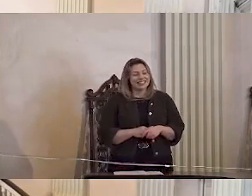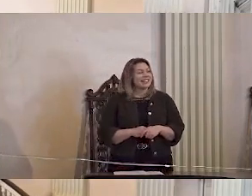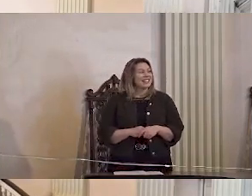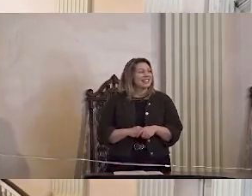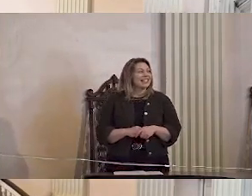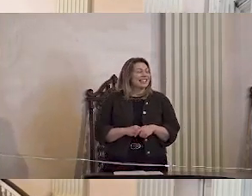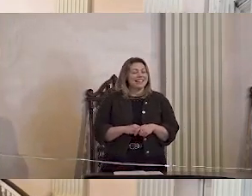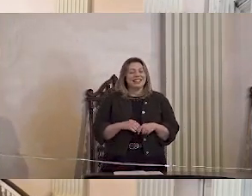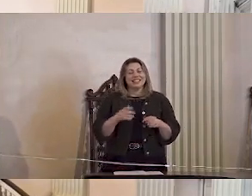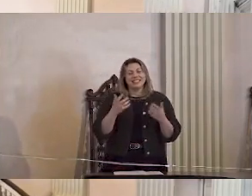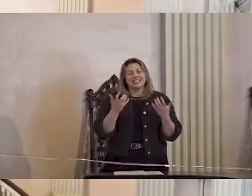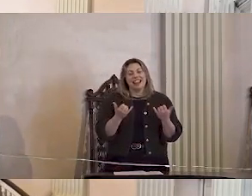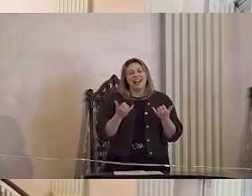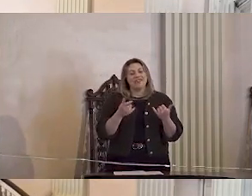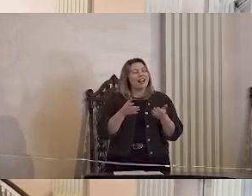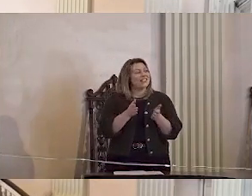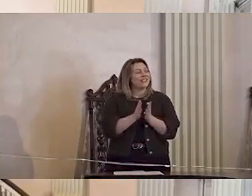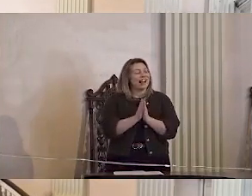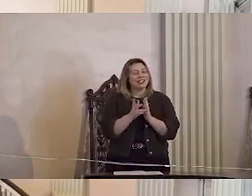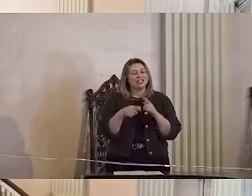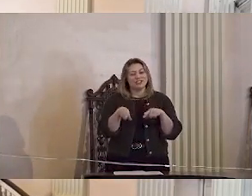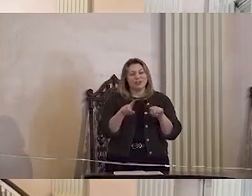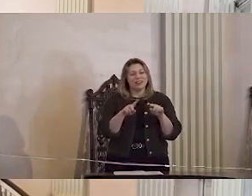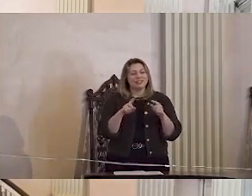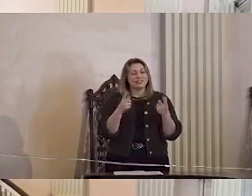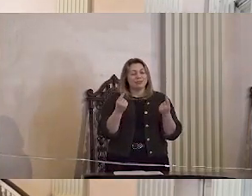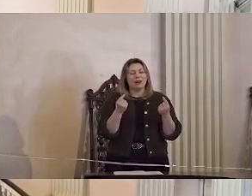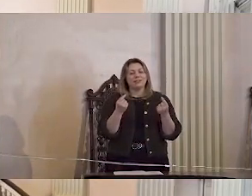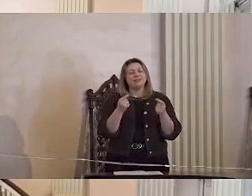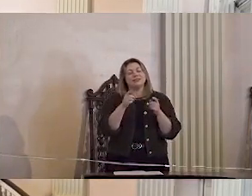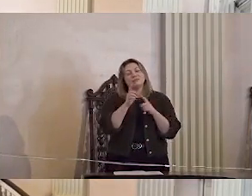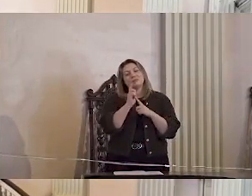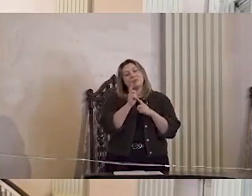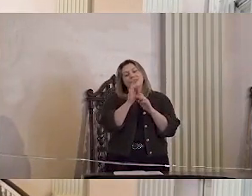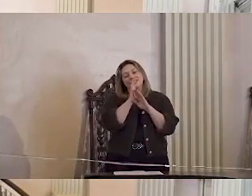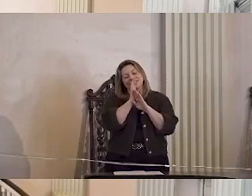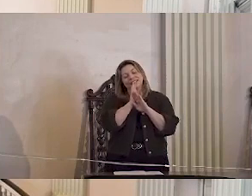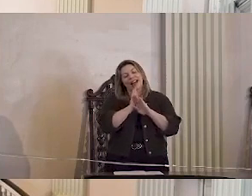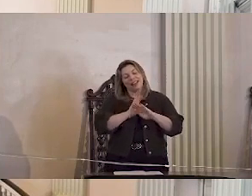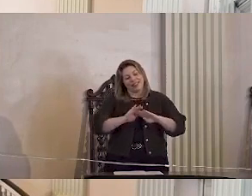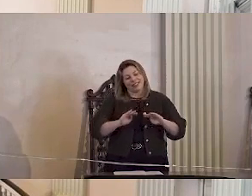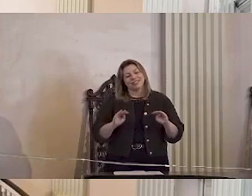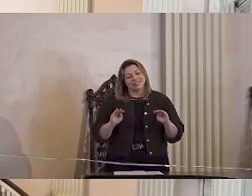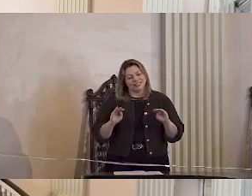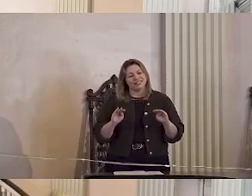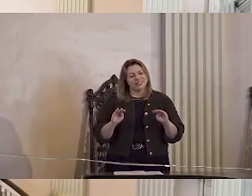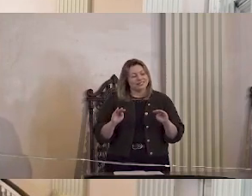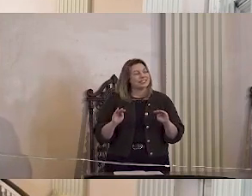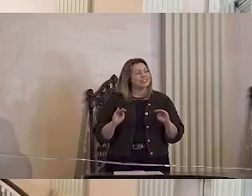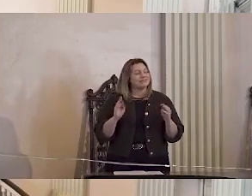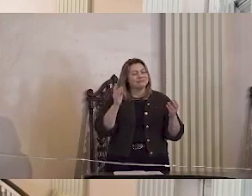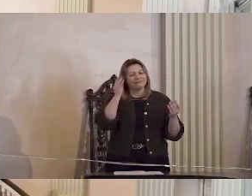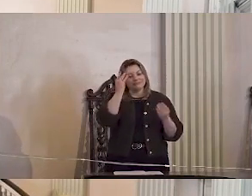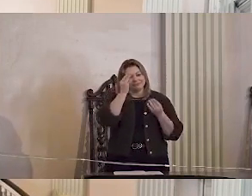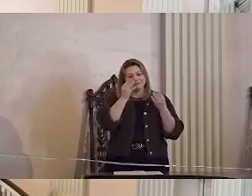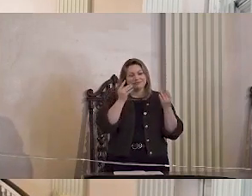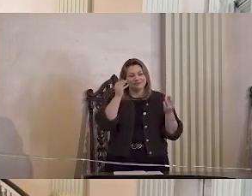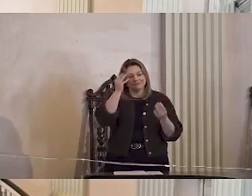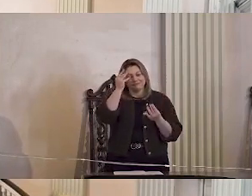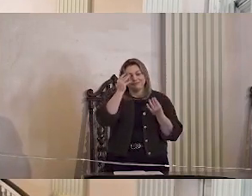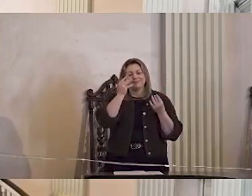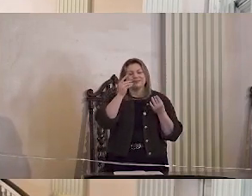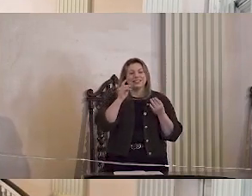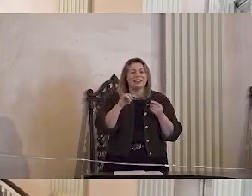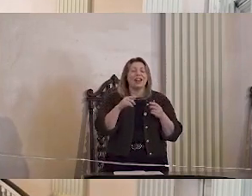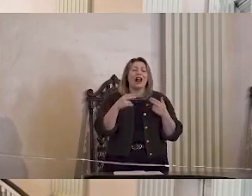Now I invite you to a moment of silence to contemplate the humble limitations